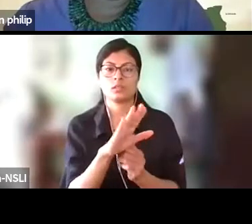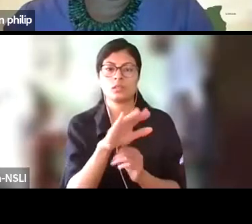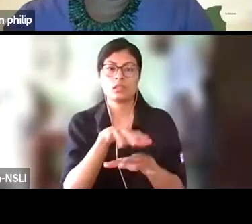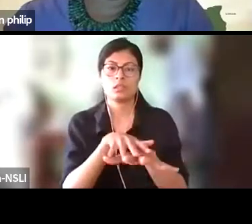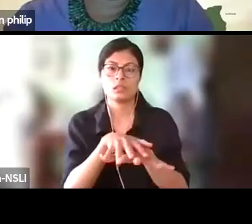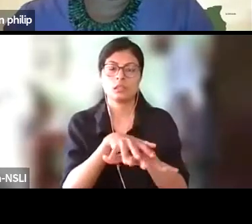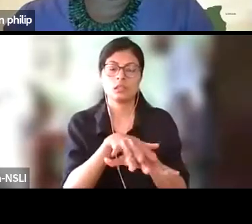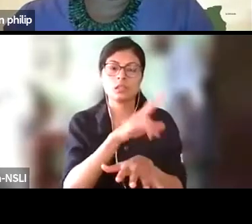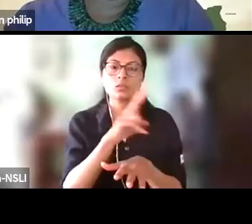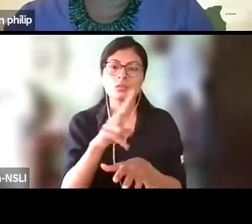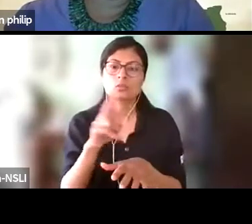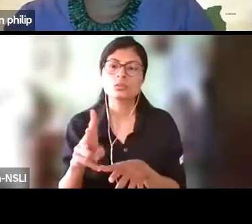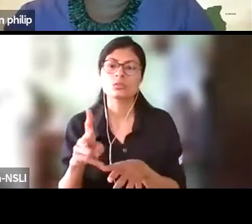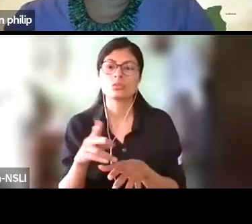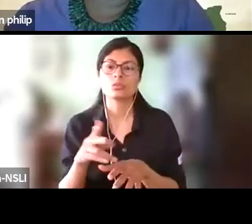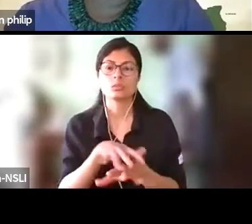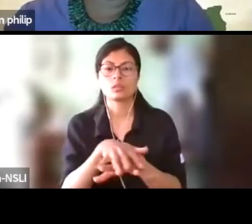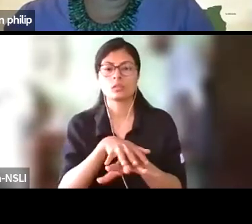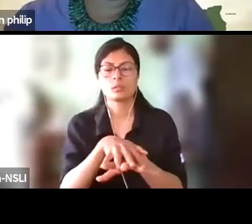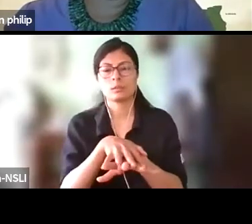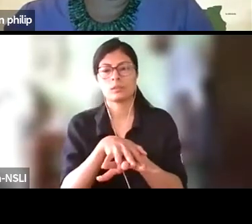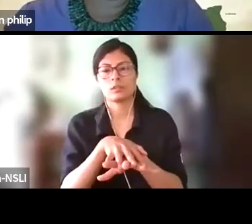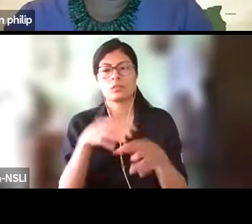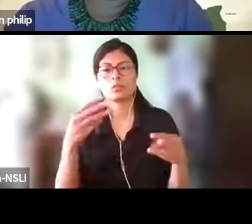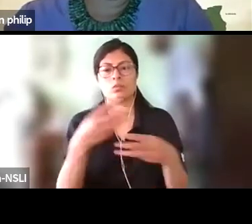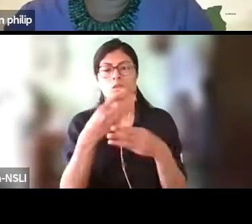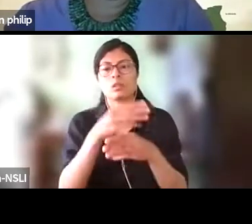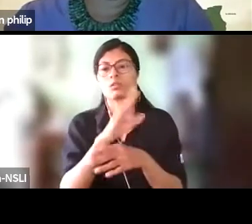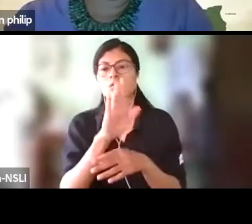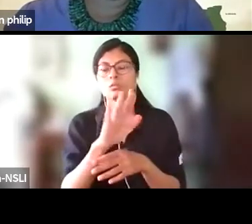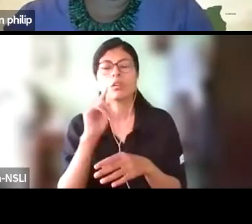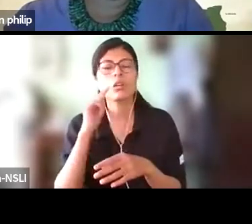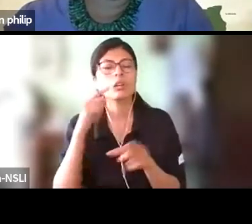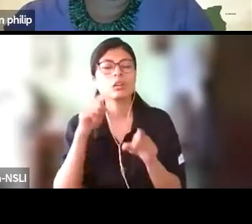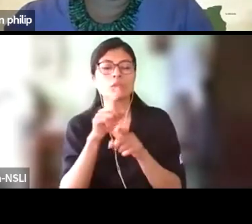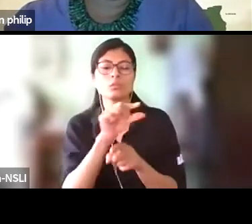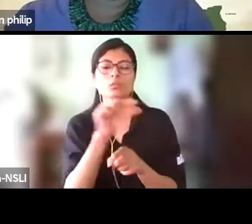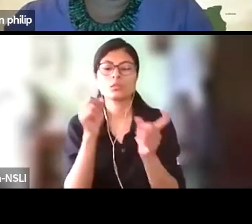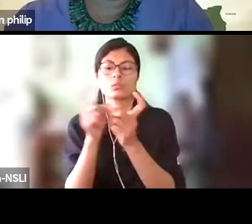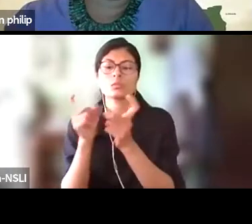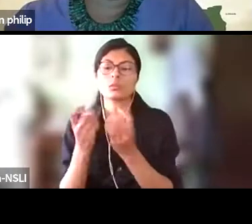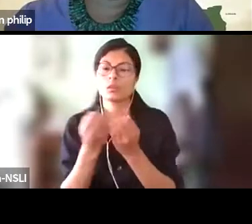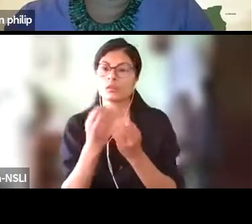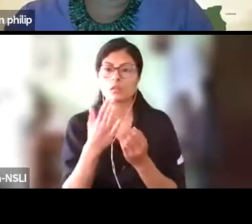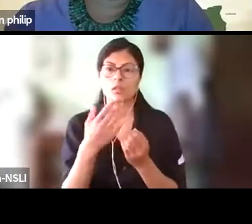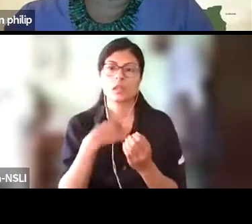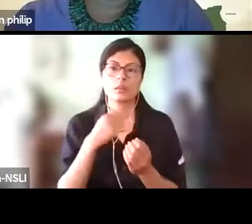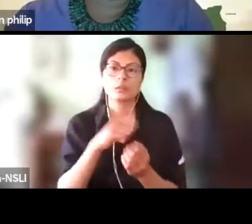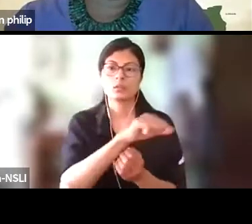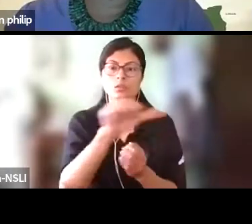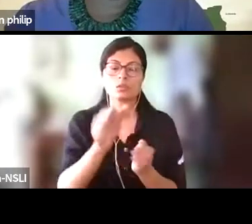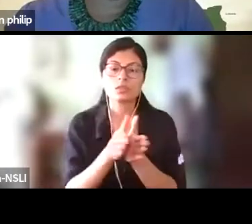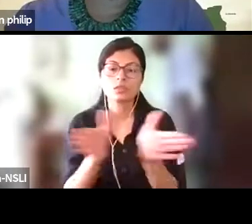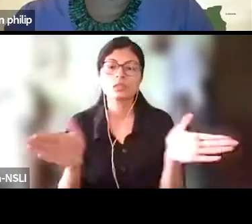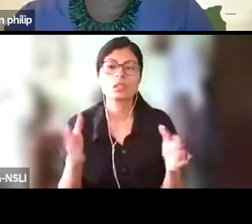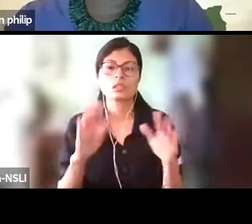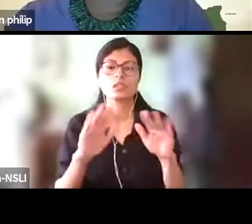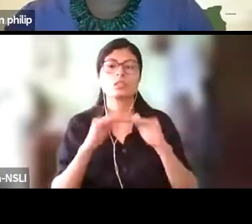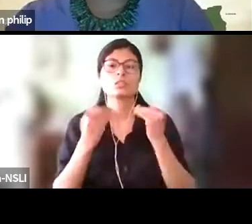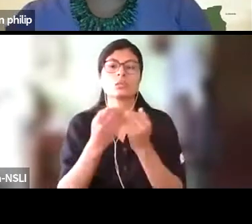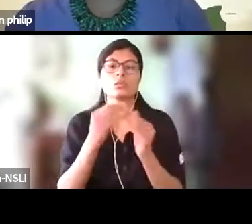part. We being an indigenous communities also have never discussed how the Raute community have been supporting